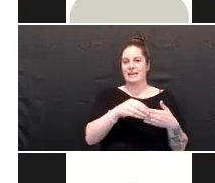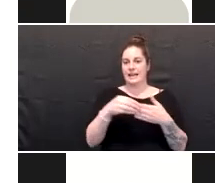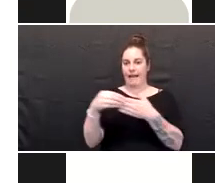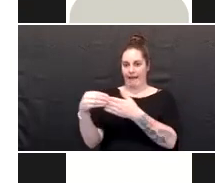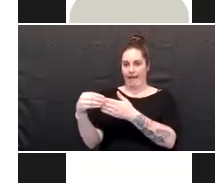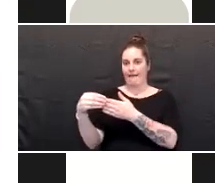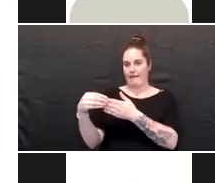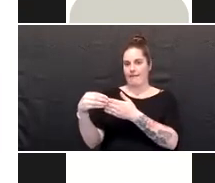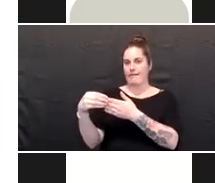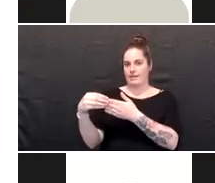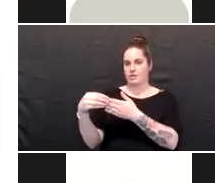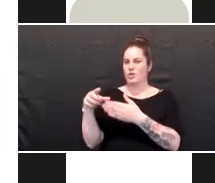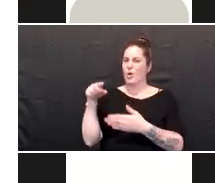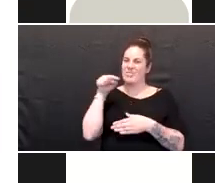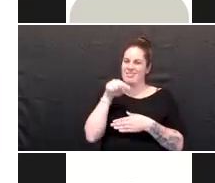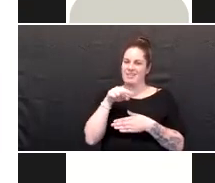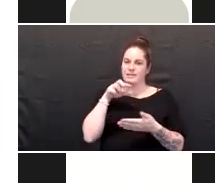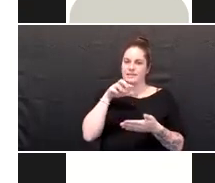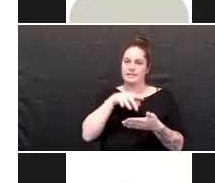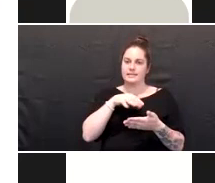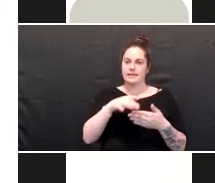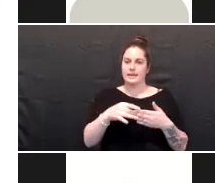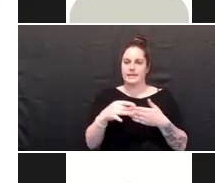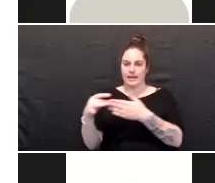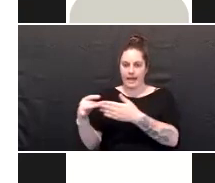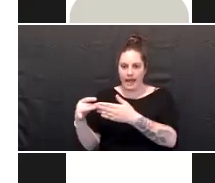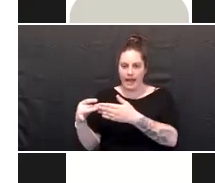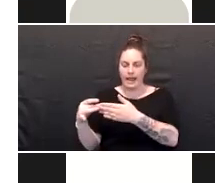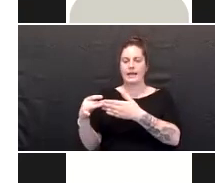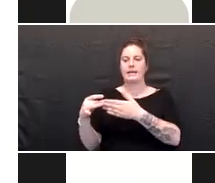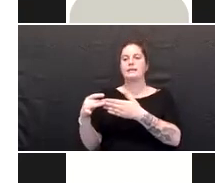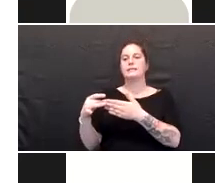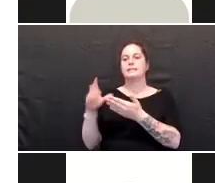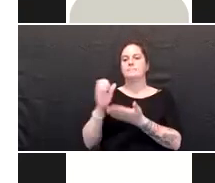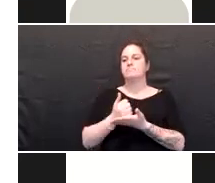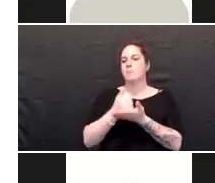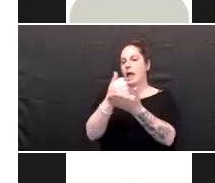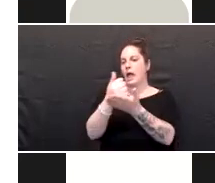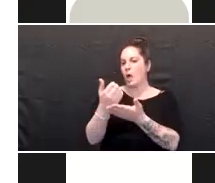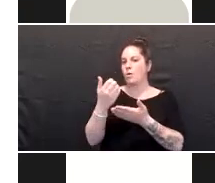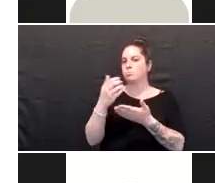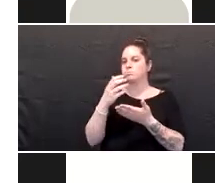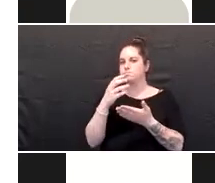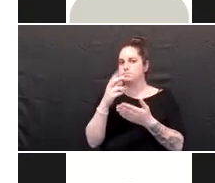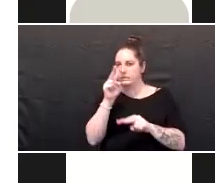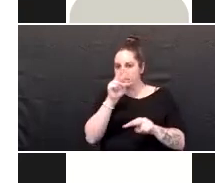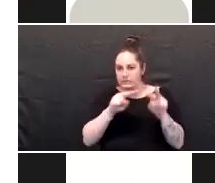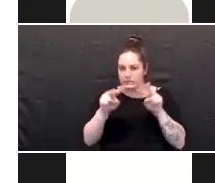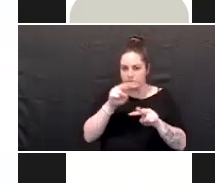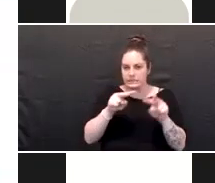So the whole idea of this study guide is for you to get some exposure to the